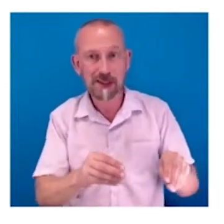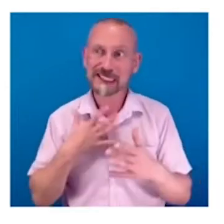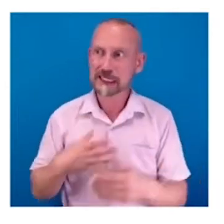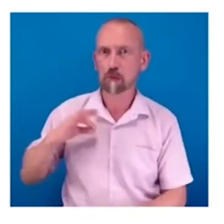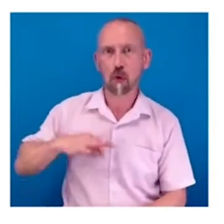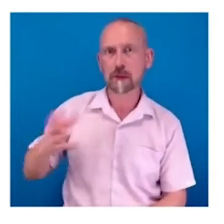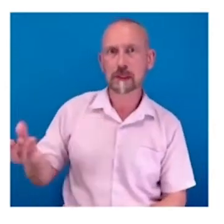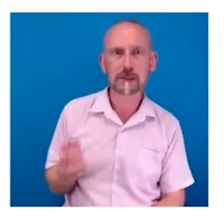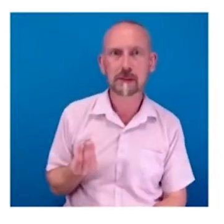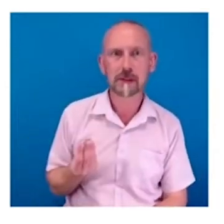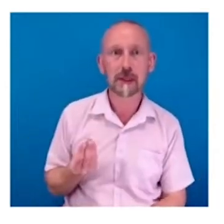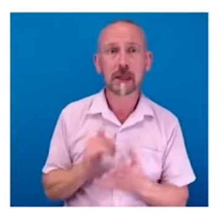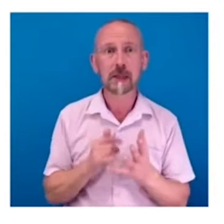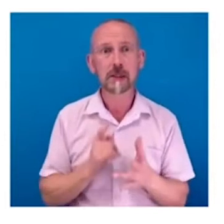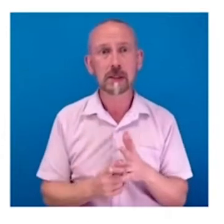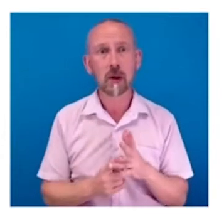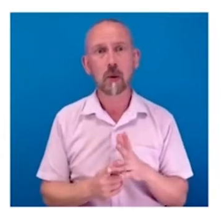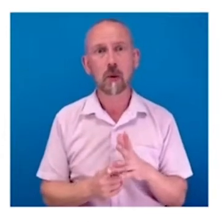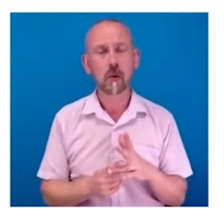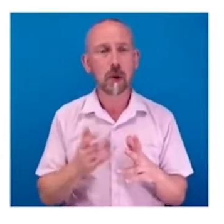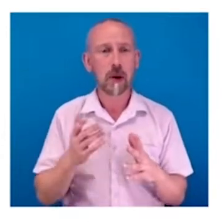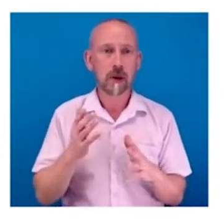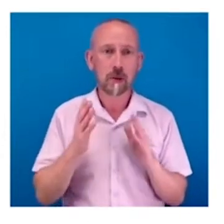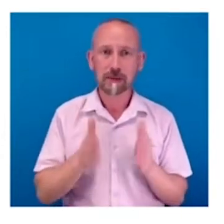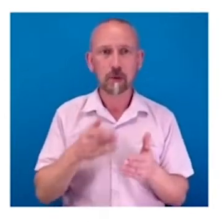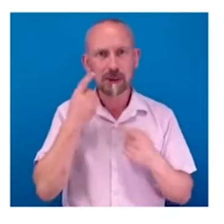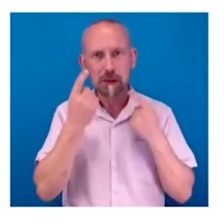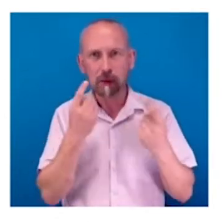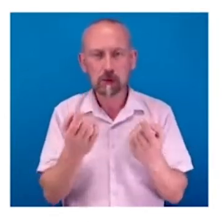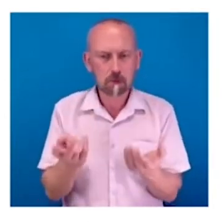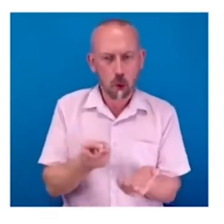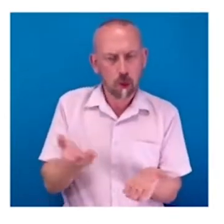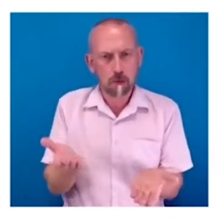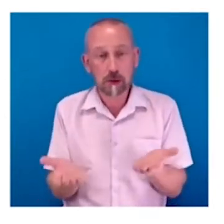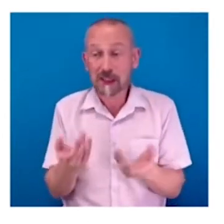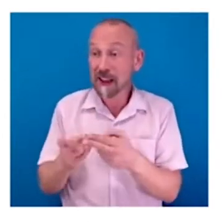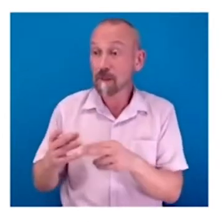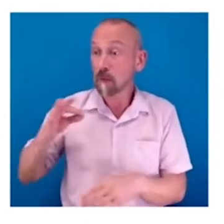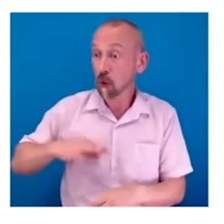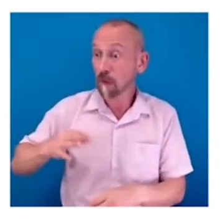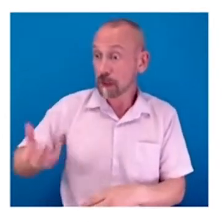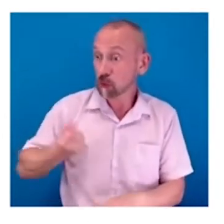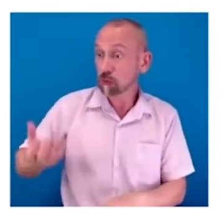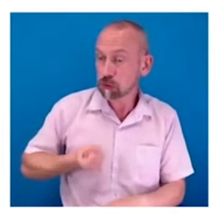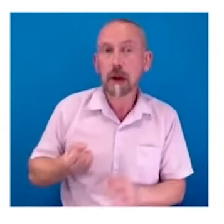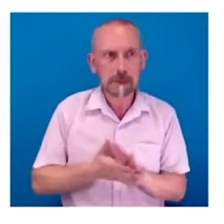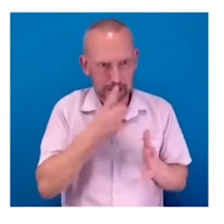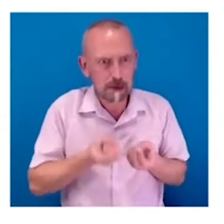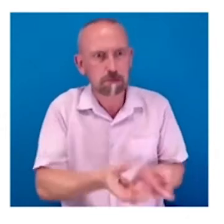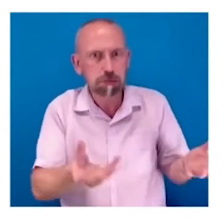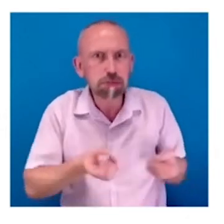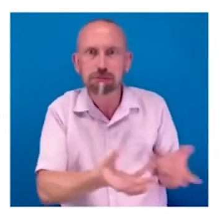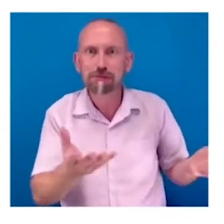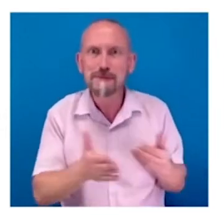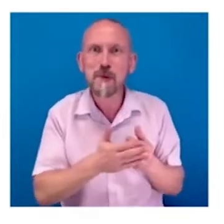these two, and there kind of has to be an interplay. The more profits, the more purpose. The more purpose, the more profits. Mm-hmm. And that's